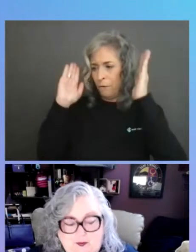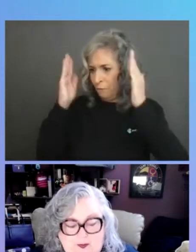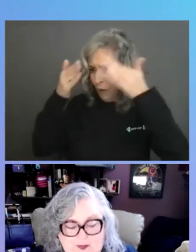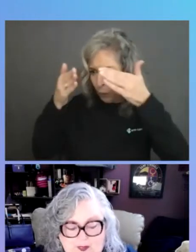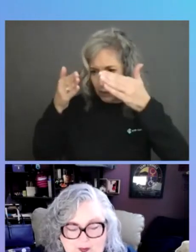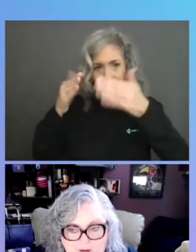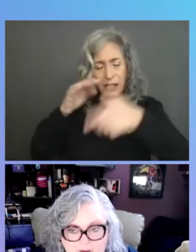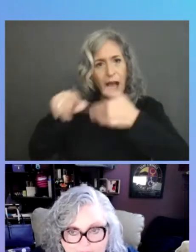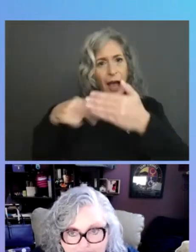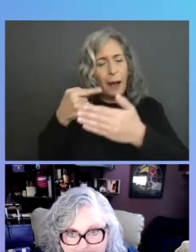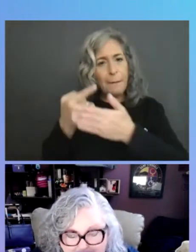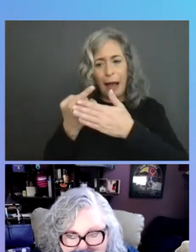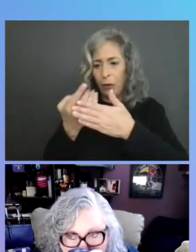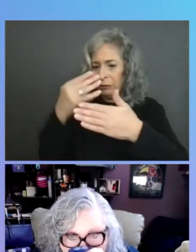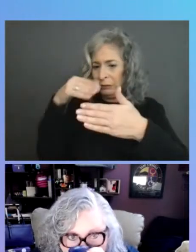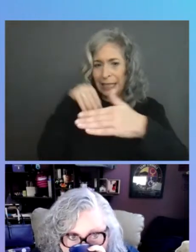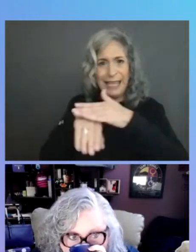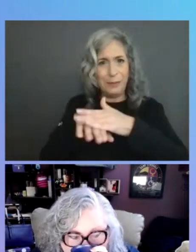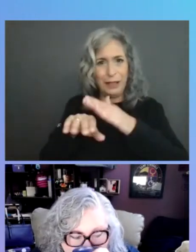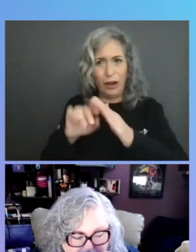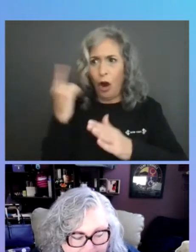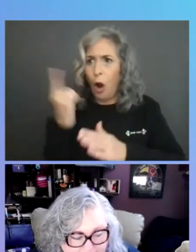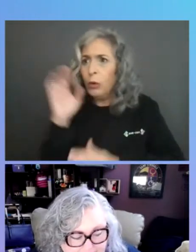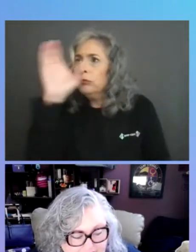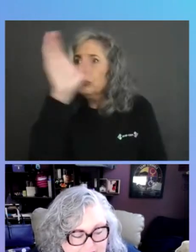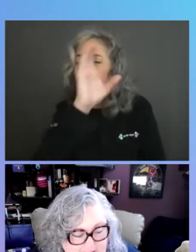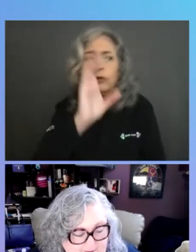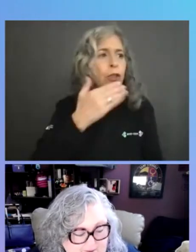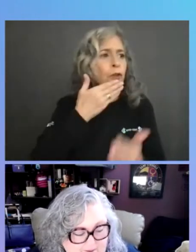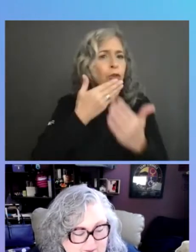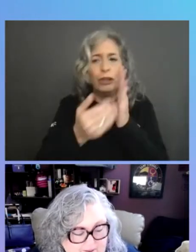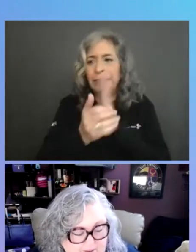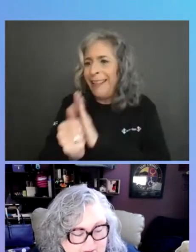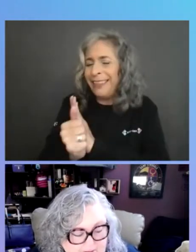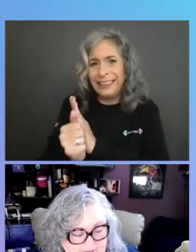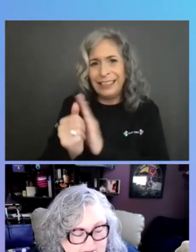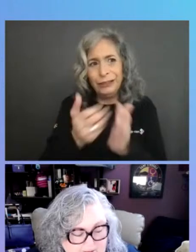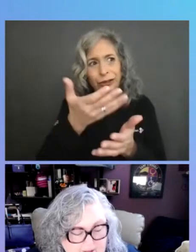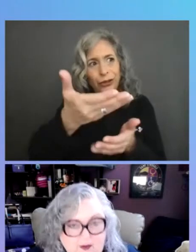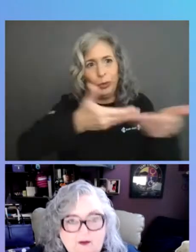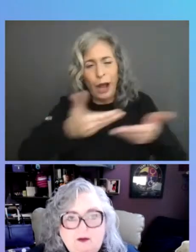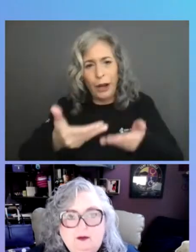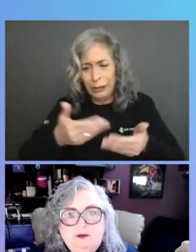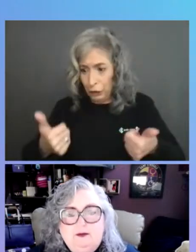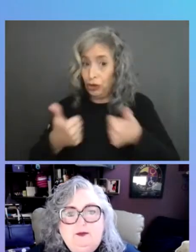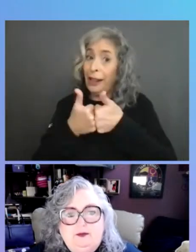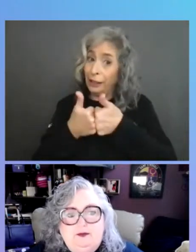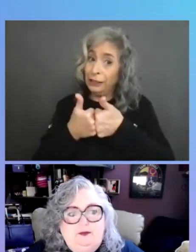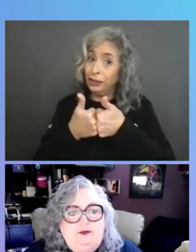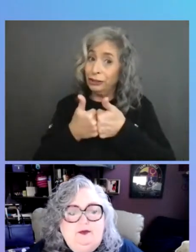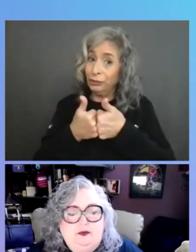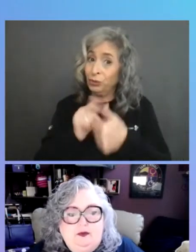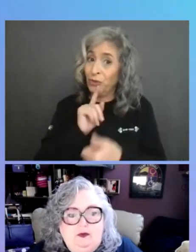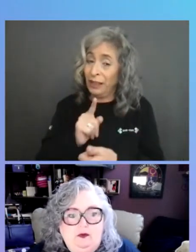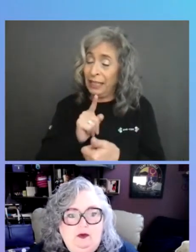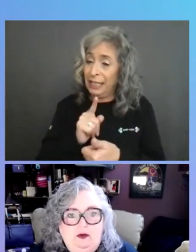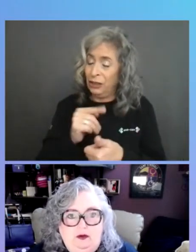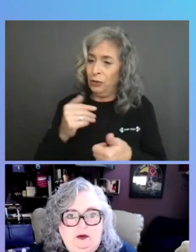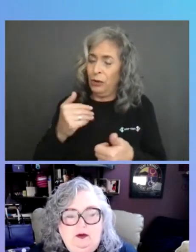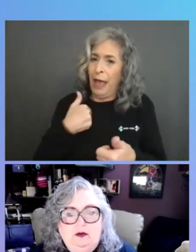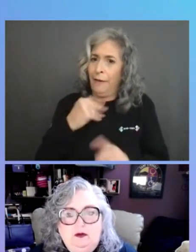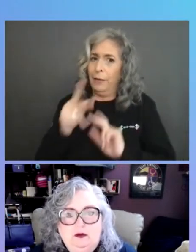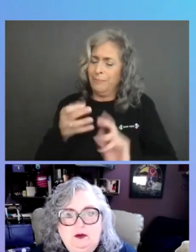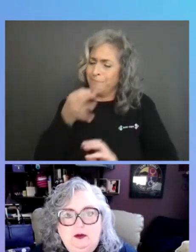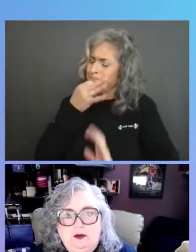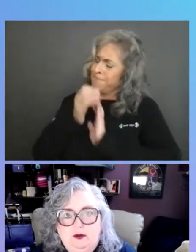always looking for good accessibility talent. And so we know that it's a challenge to find people who are very good at it. Usually we